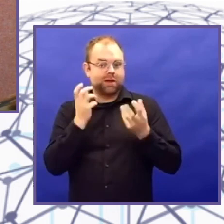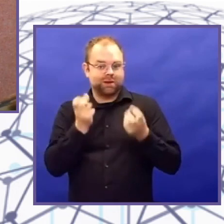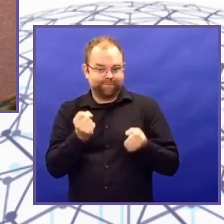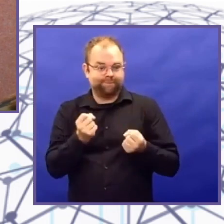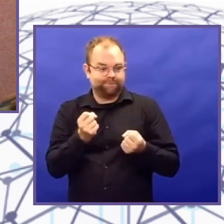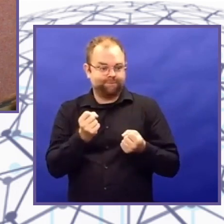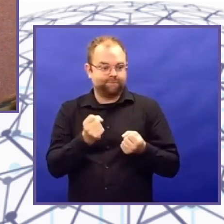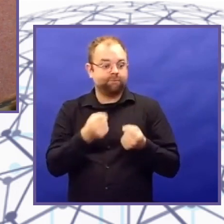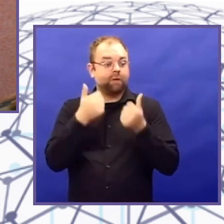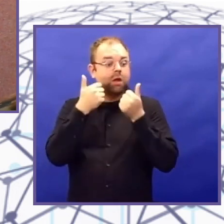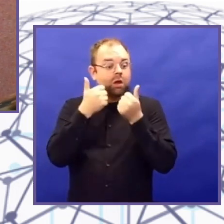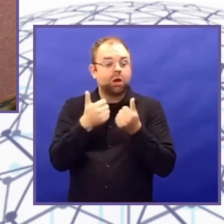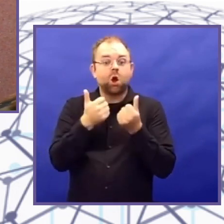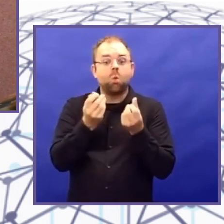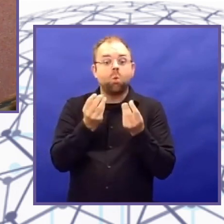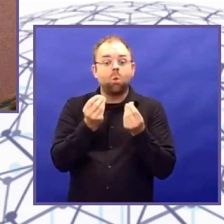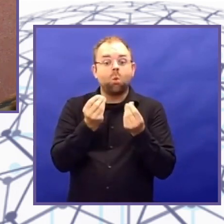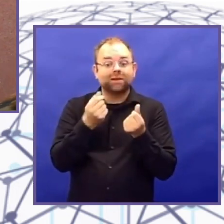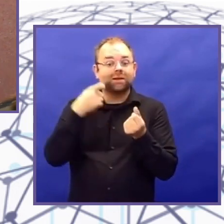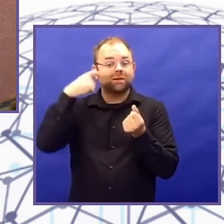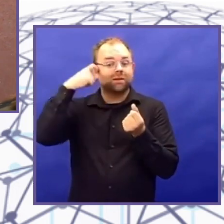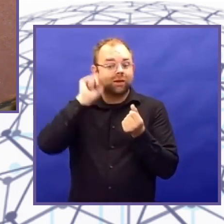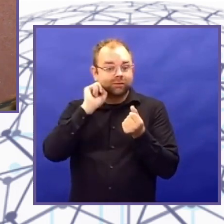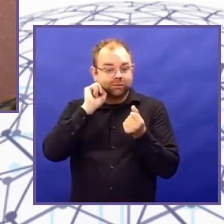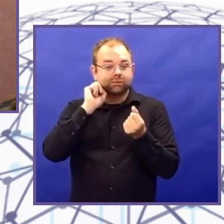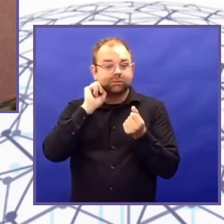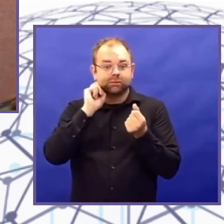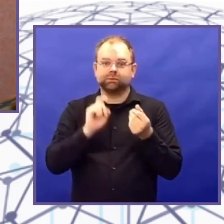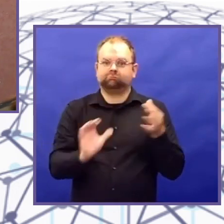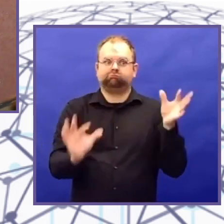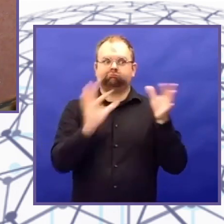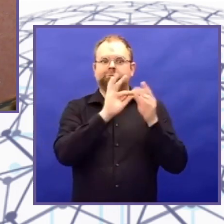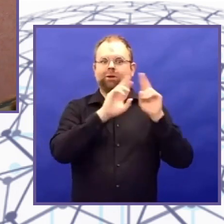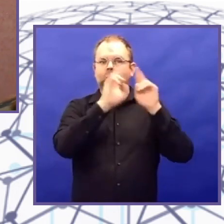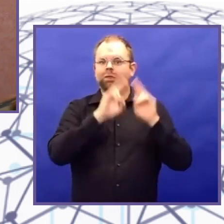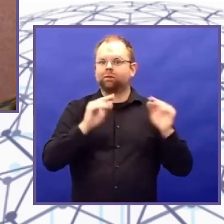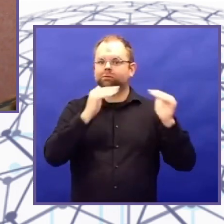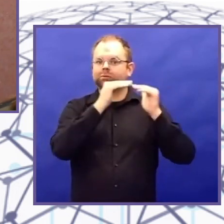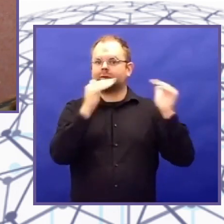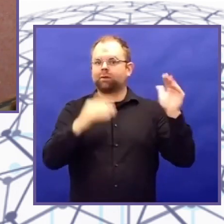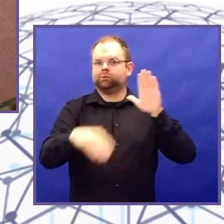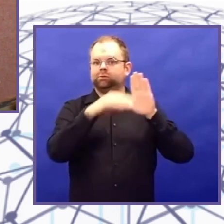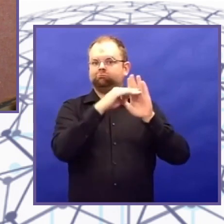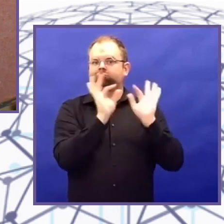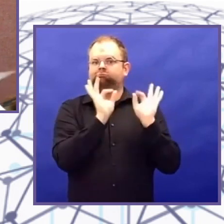has increased to 16,000 hearing aids. That's impact.